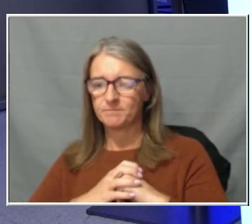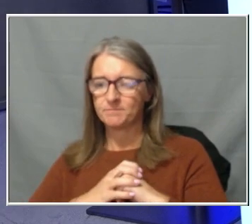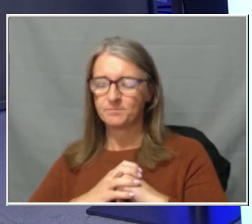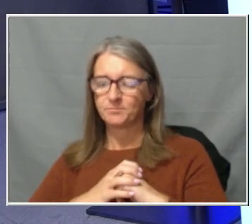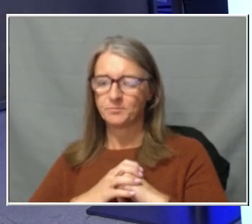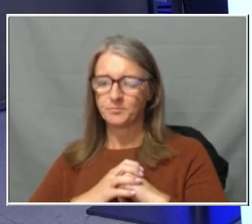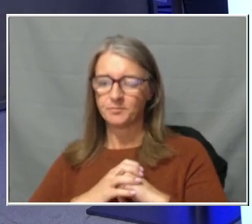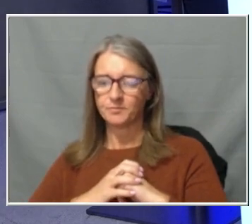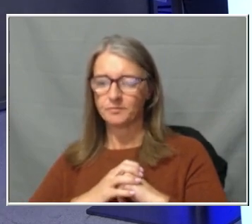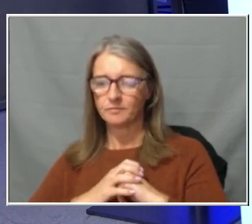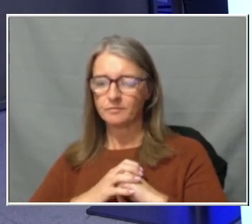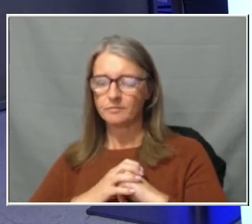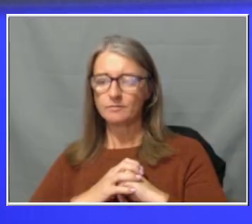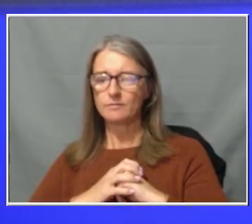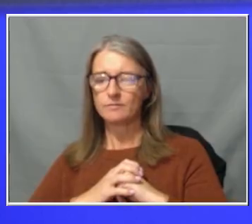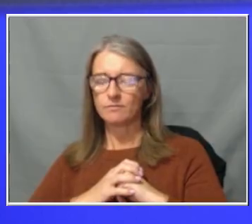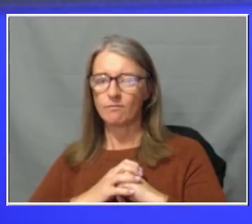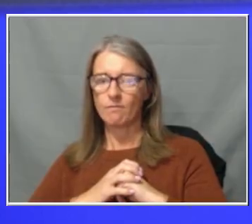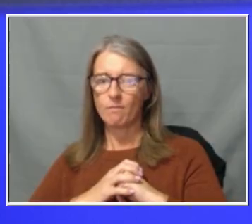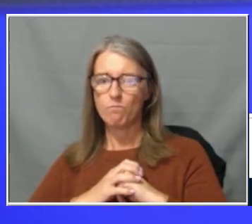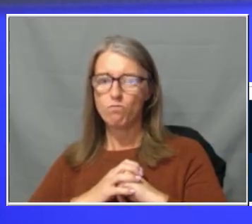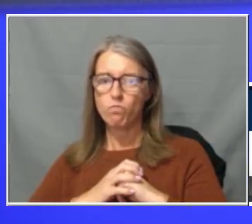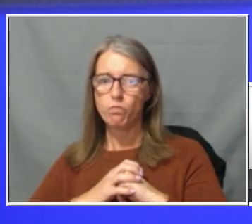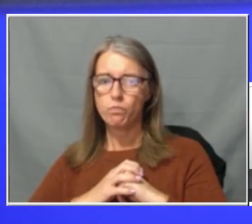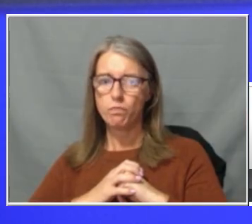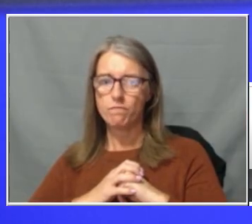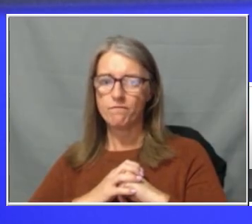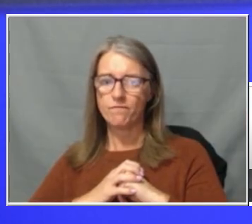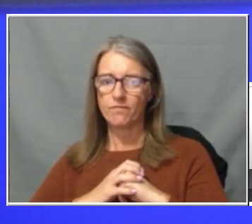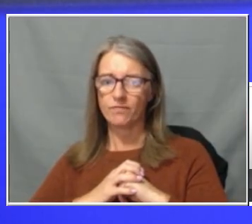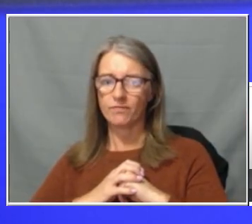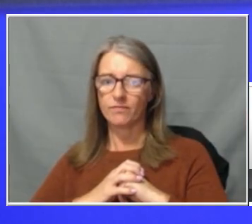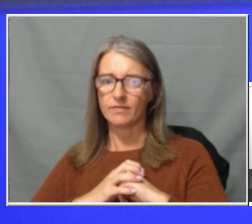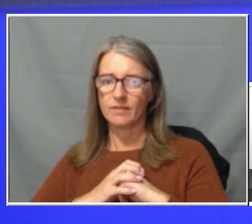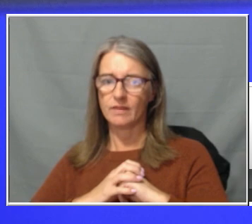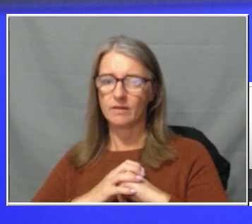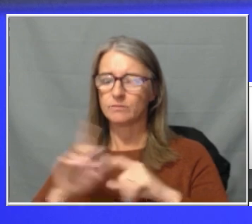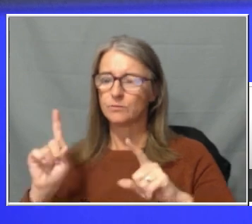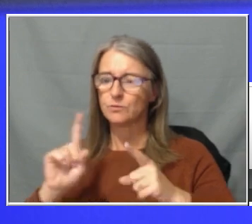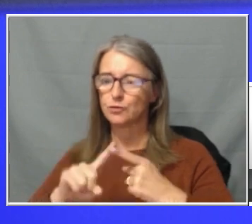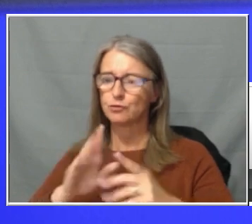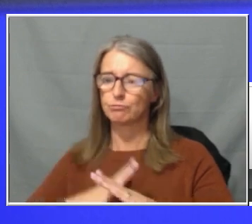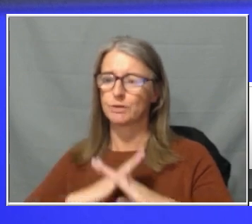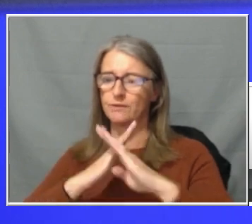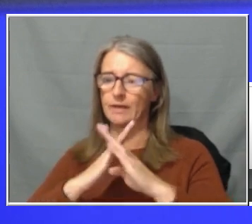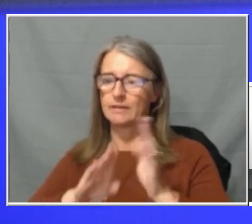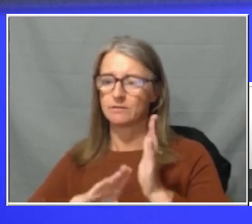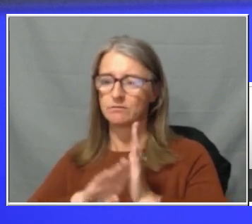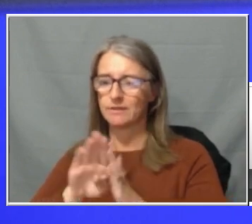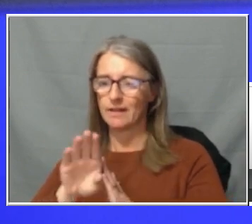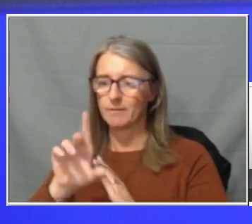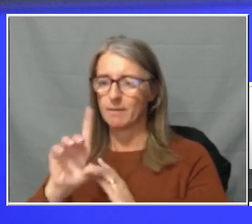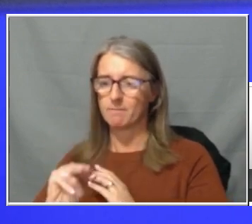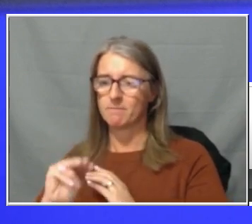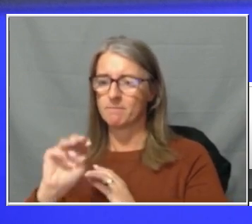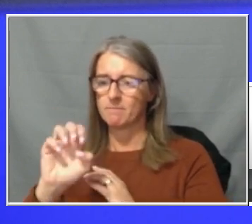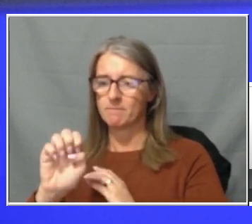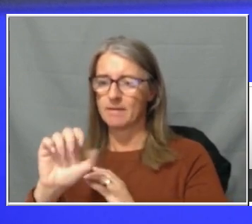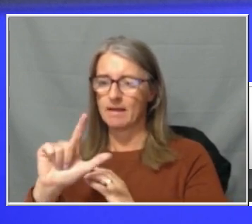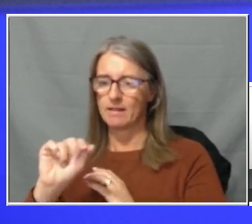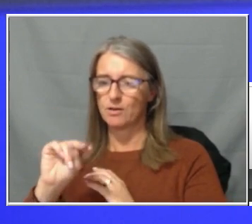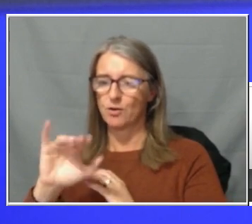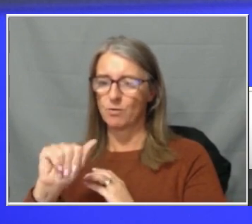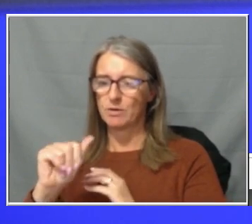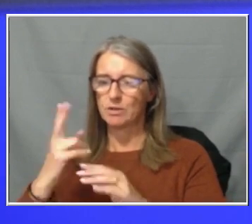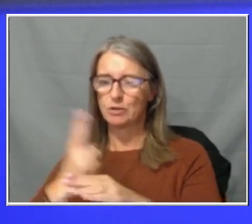When the best ointment to prevent the chance of developing melanoma or any other skin cancer is sunscreen.